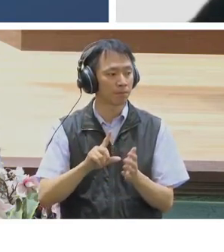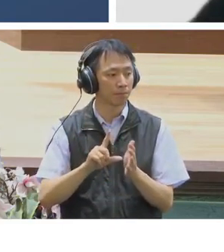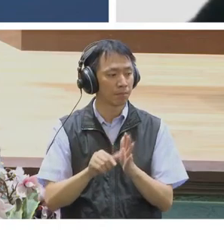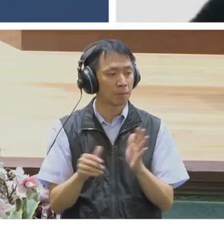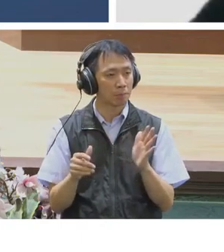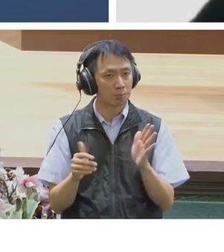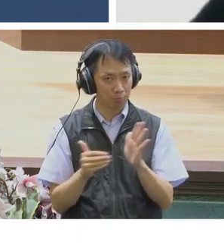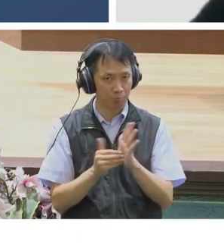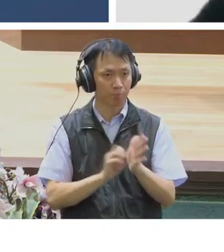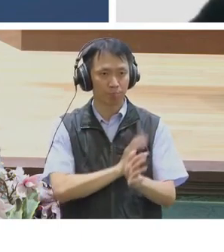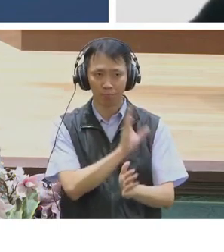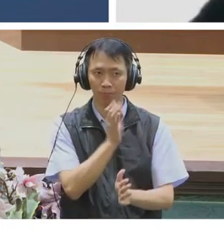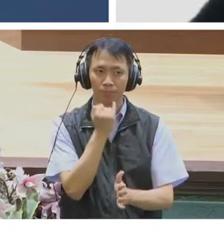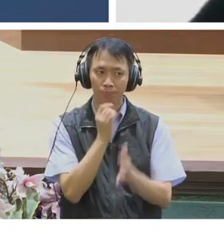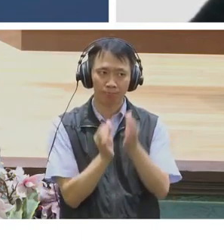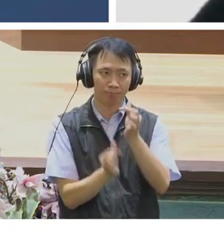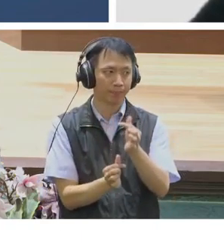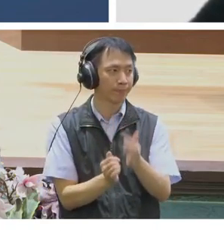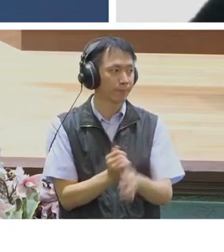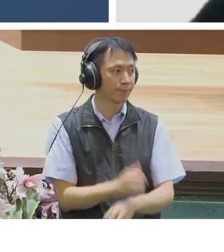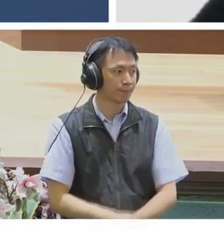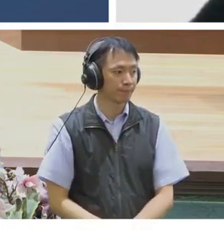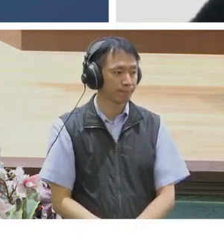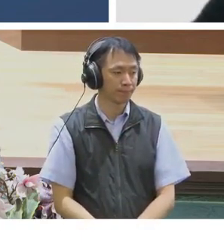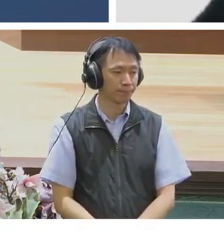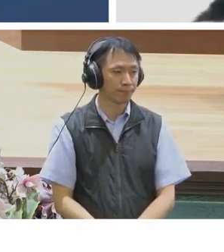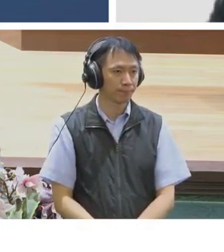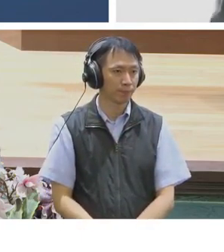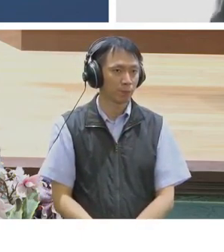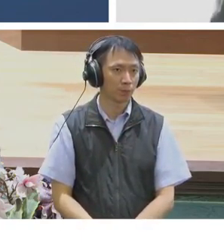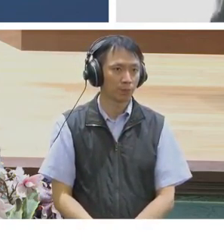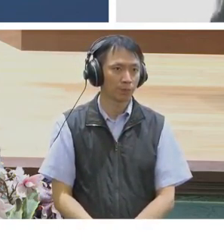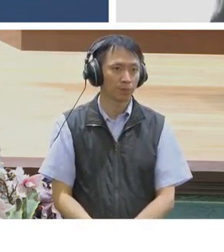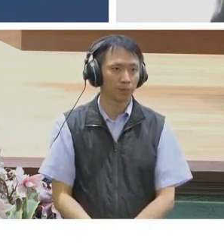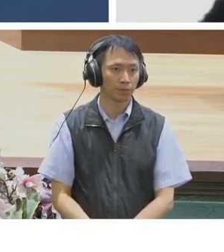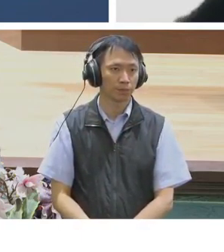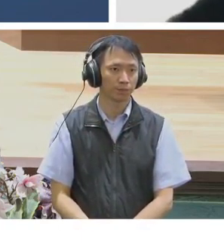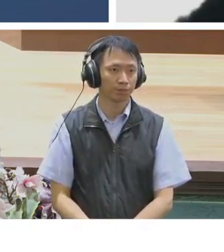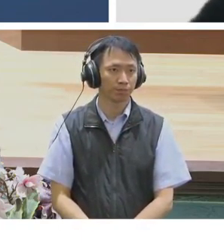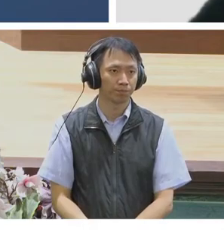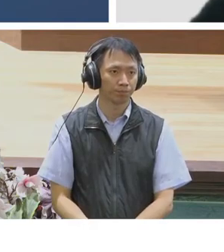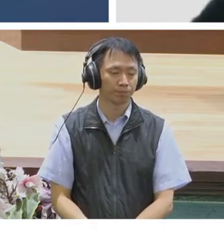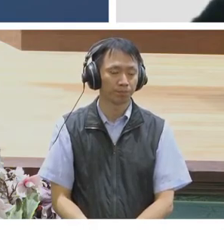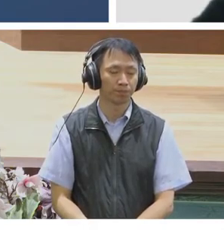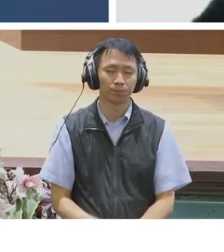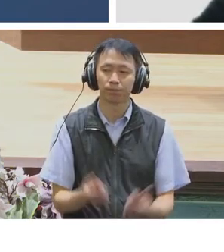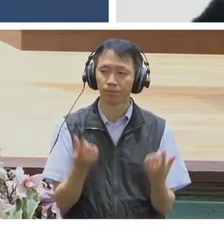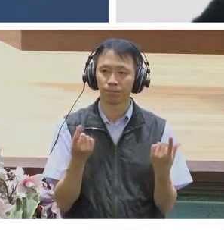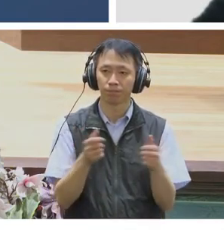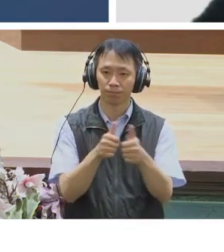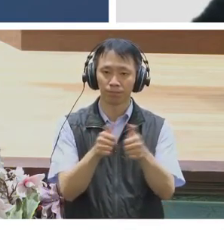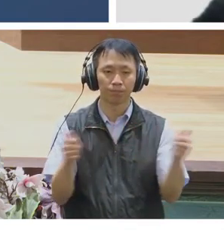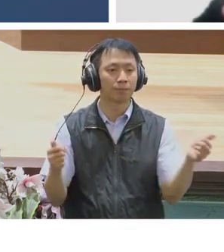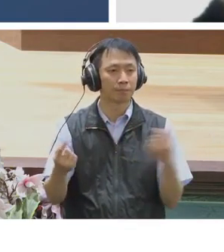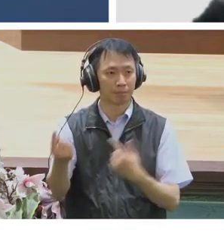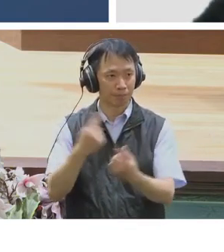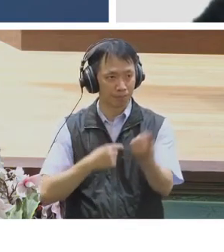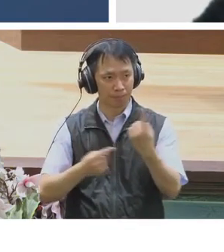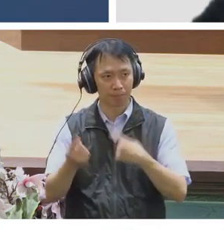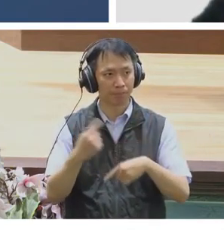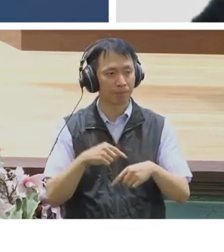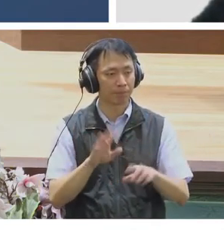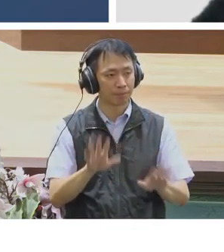be very tidy and very neat. So I would like to thank you both for joining us here. This was so interesting, like so